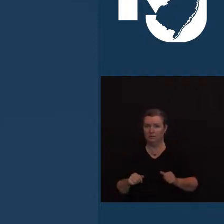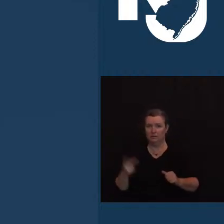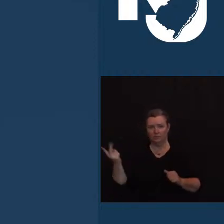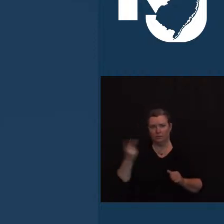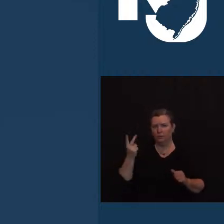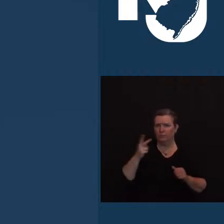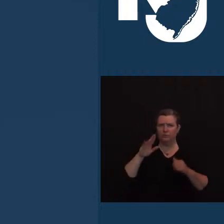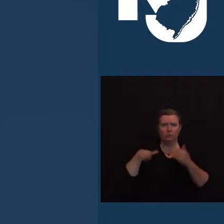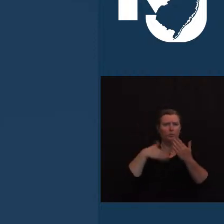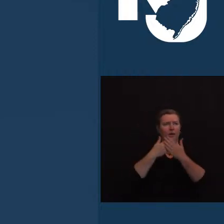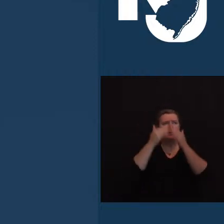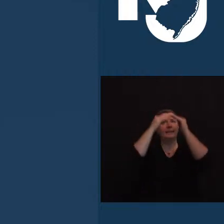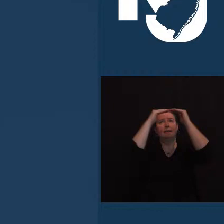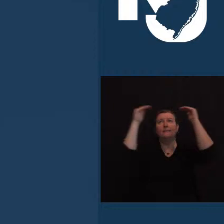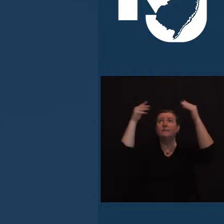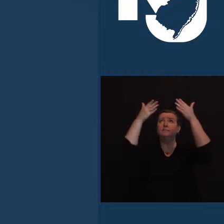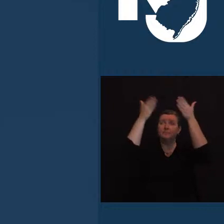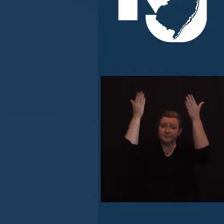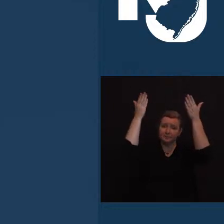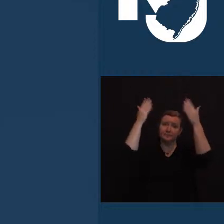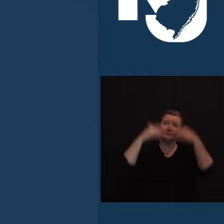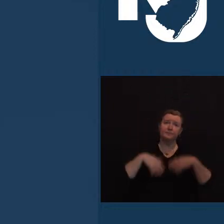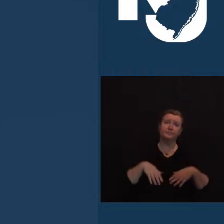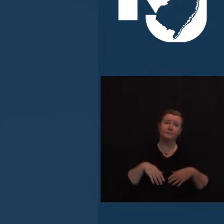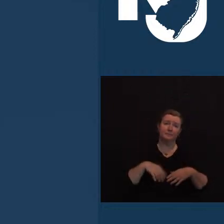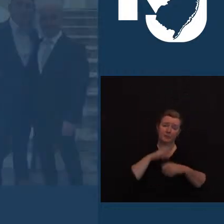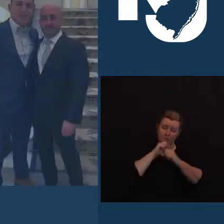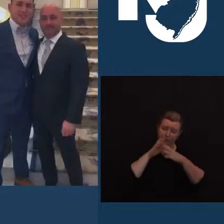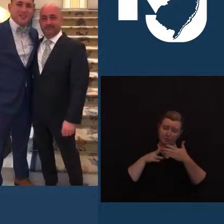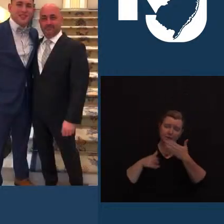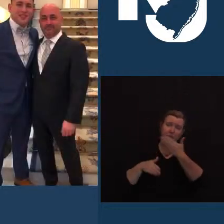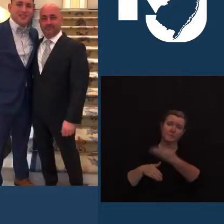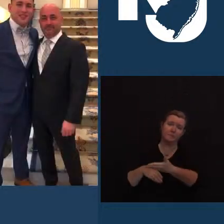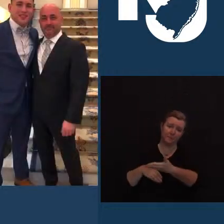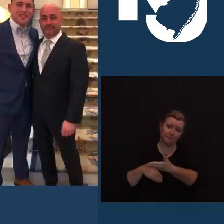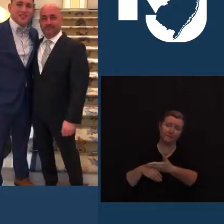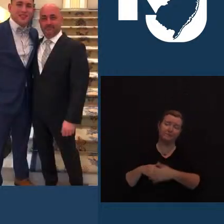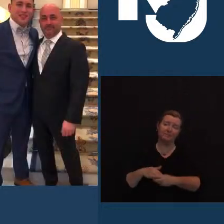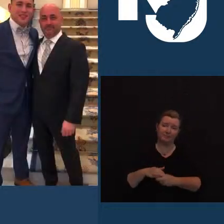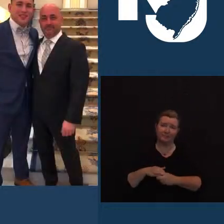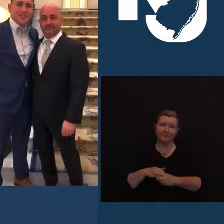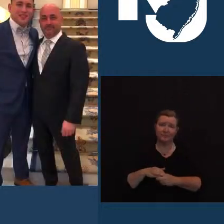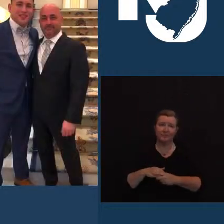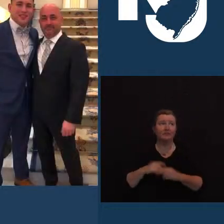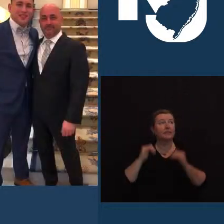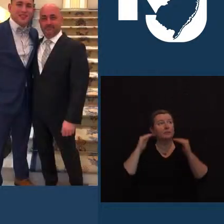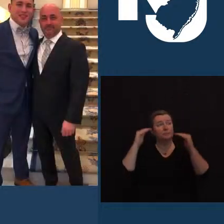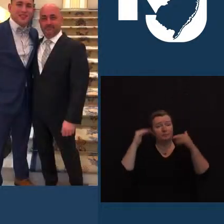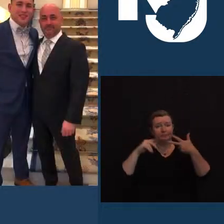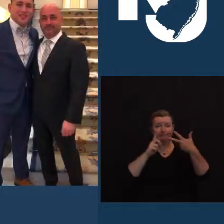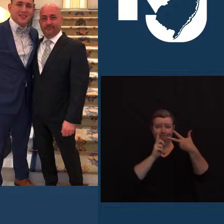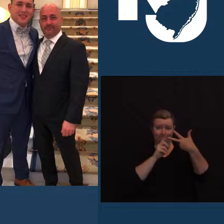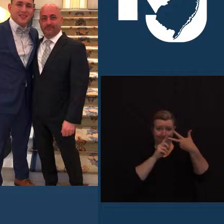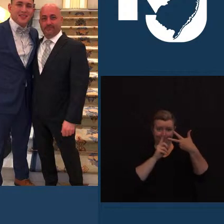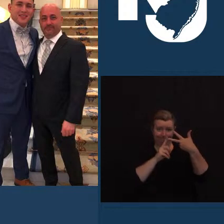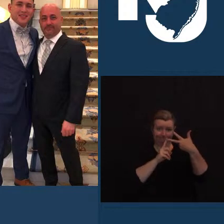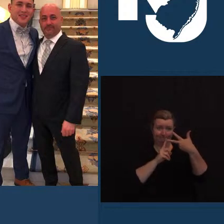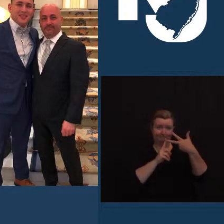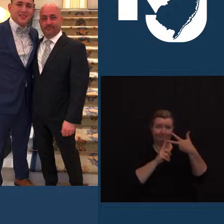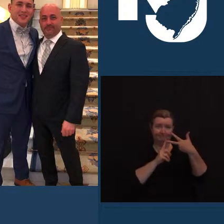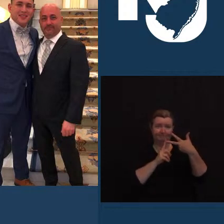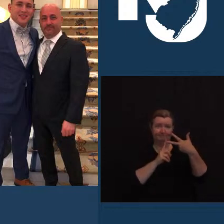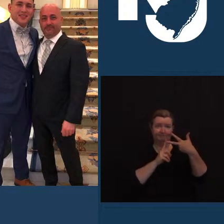all those who they left behind. God bless them both. And today we also remember this guy,